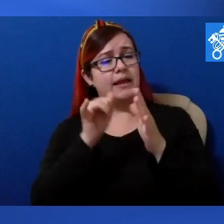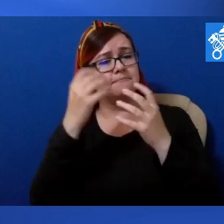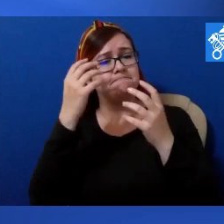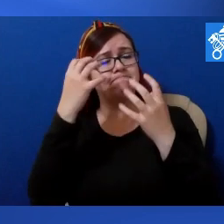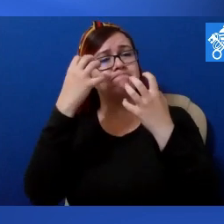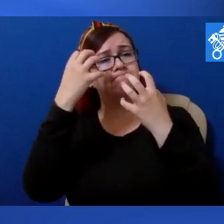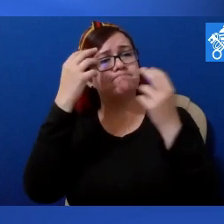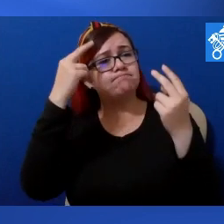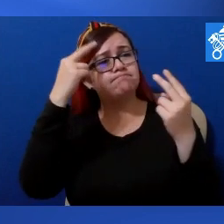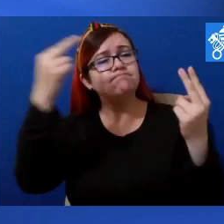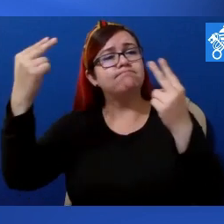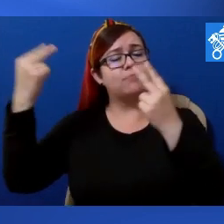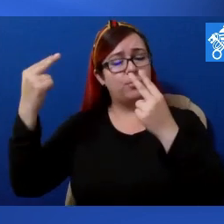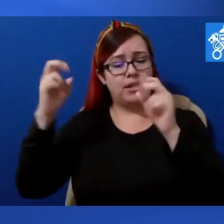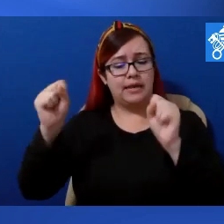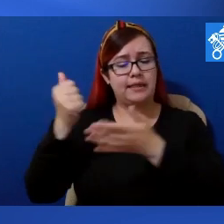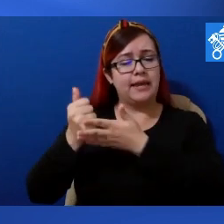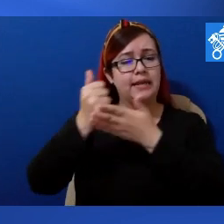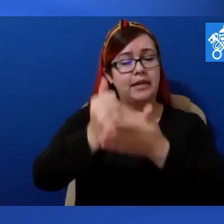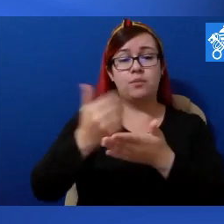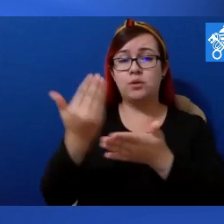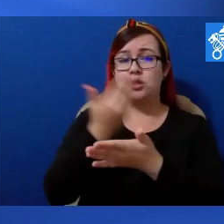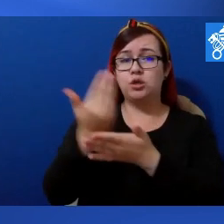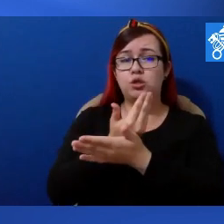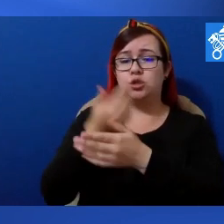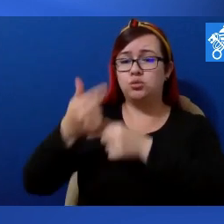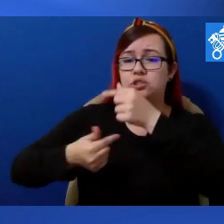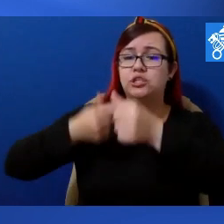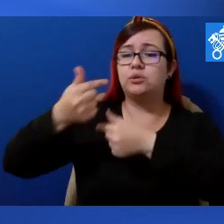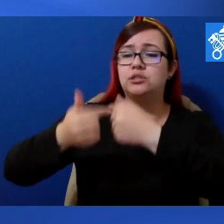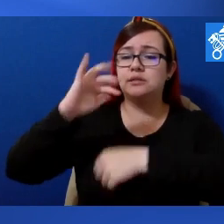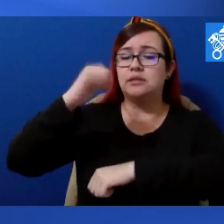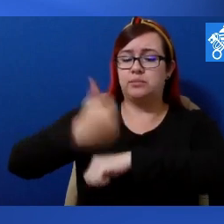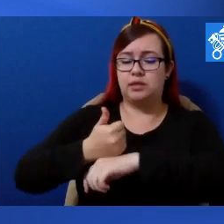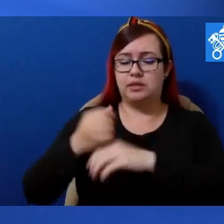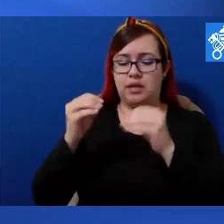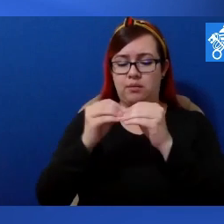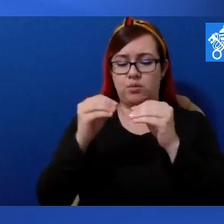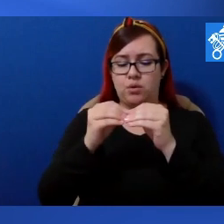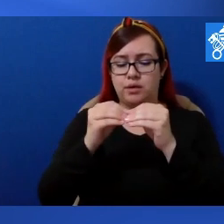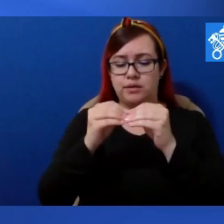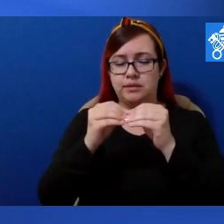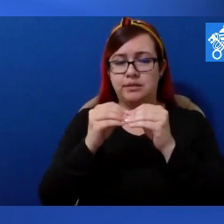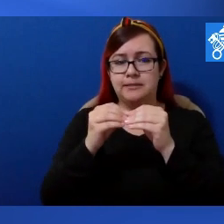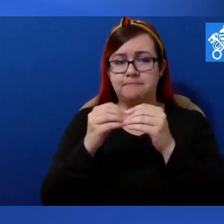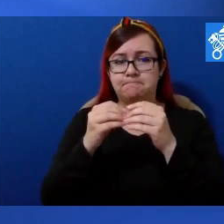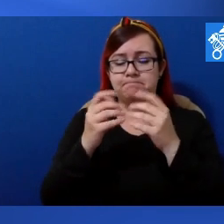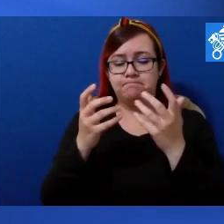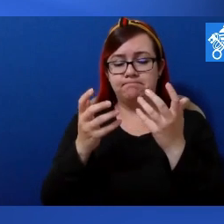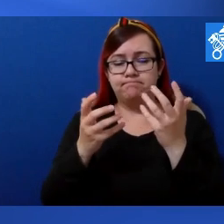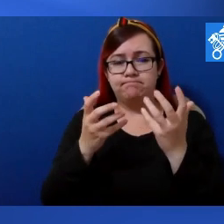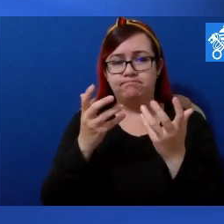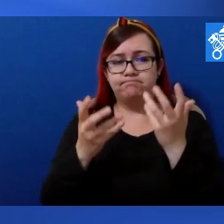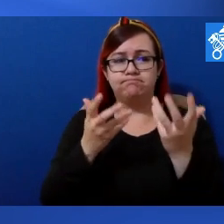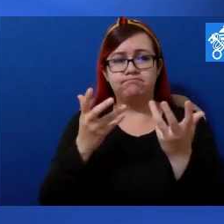del Terza Età, which I encourage to continue with this cultural work, to combat the